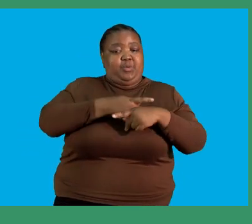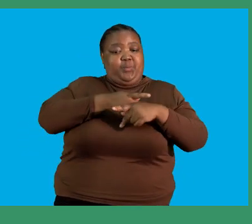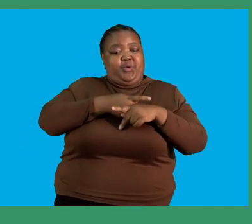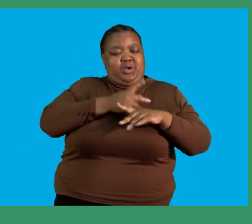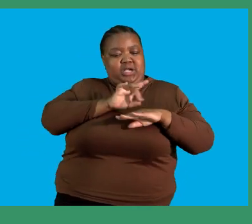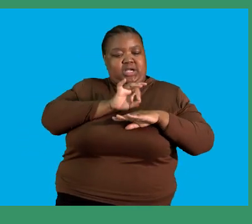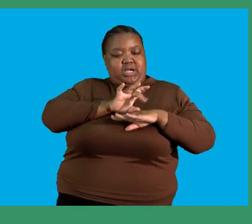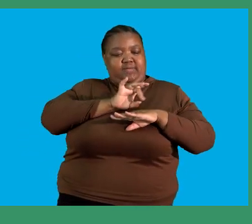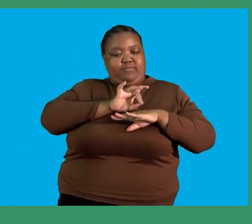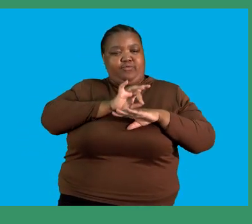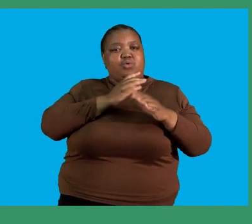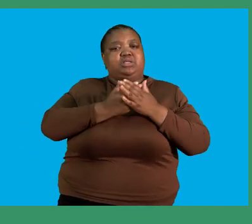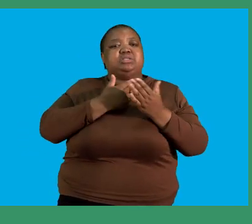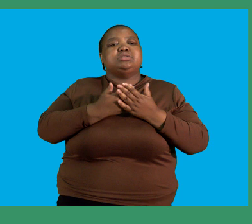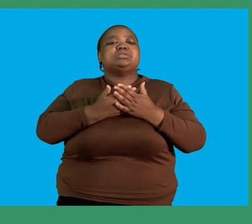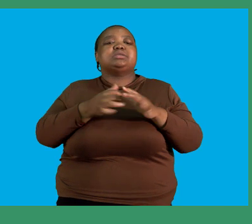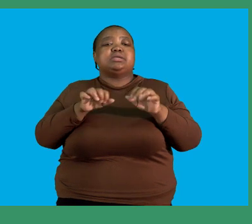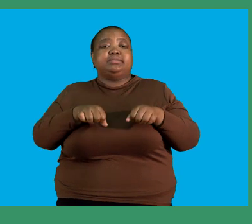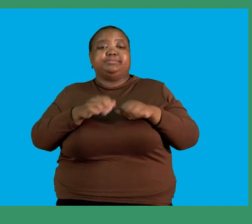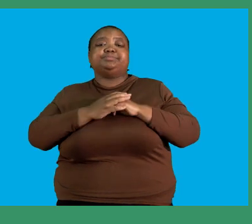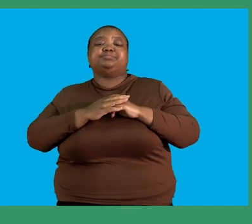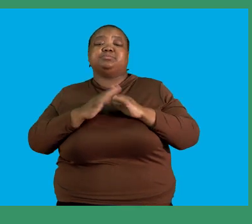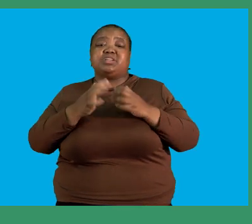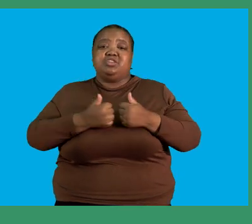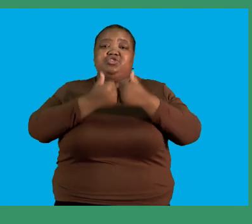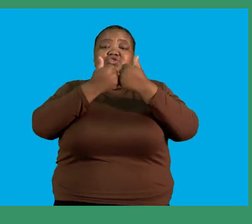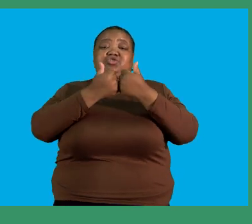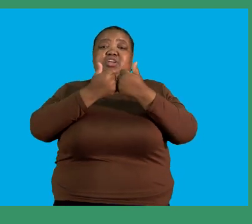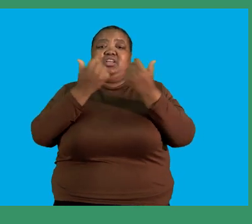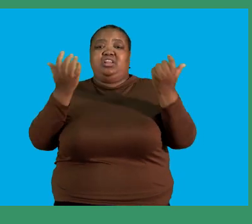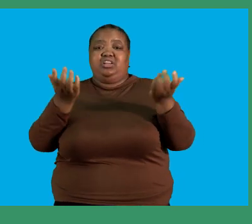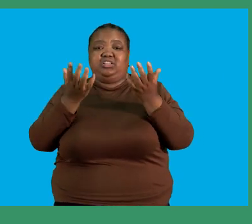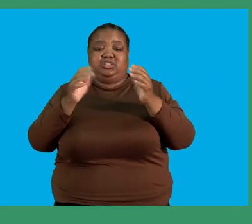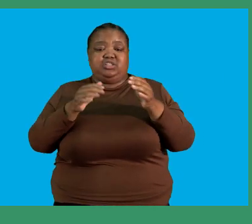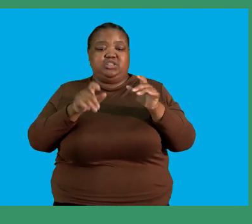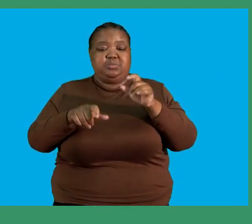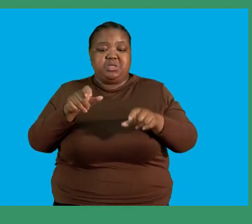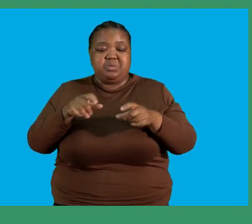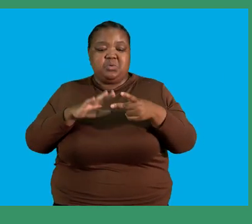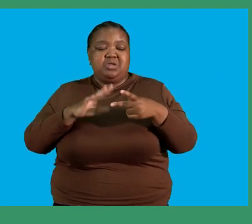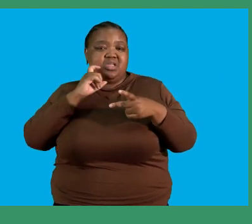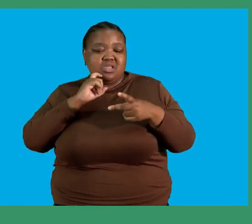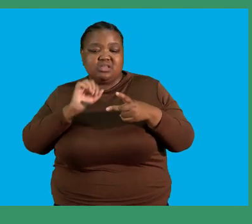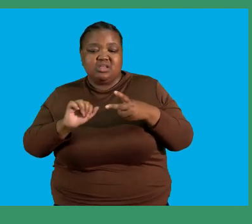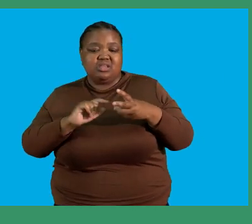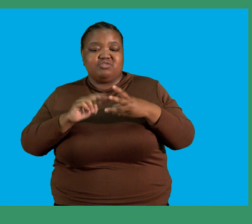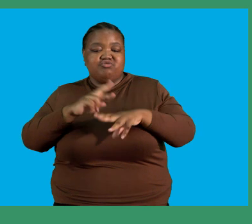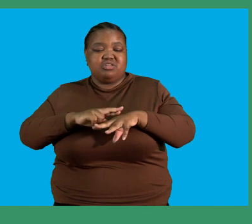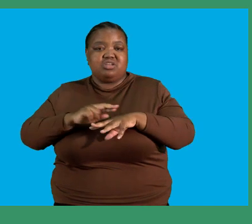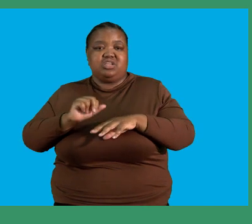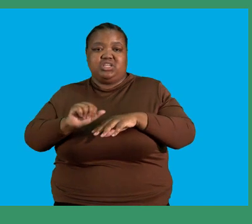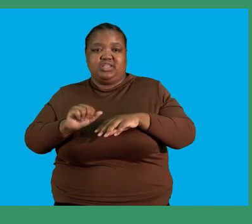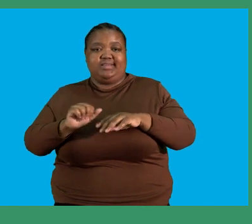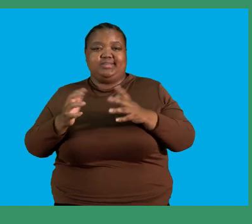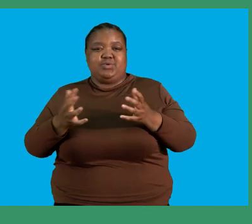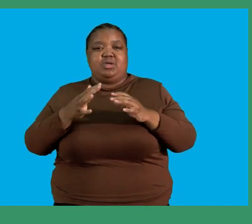very important, grade 11s, is that you must know the challenges of the demographics and the psychographics in the area in